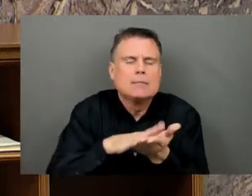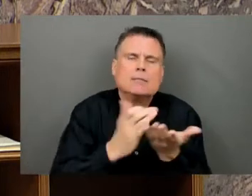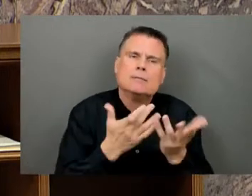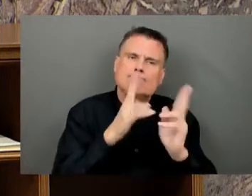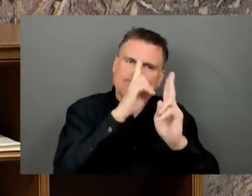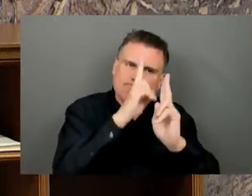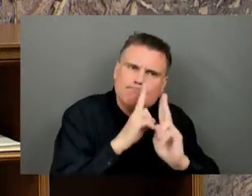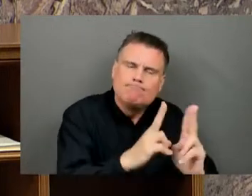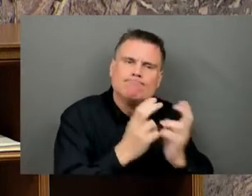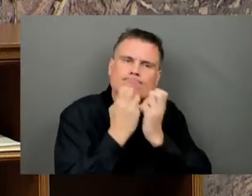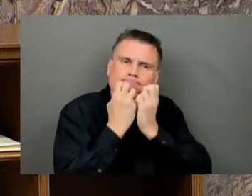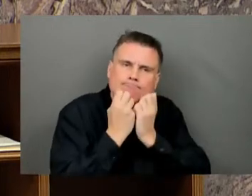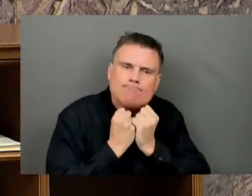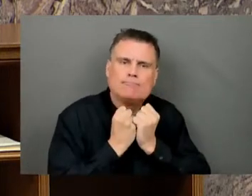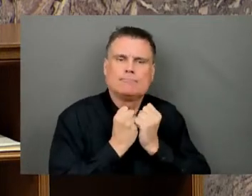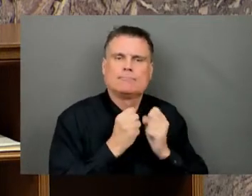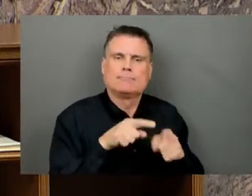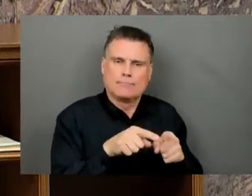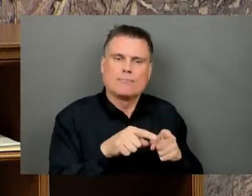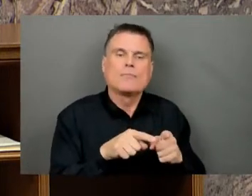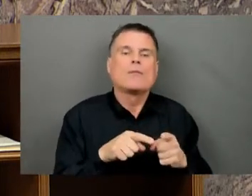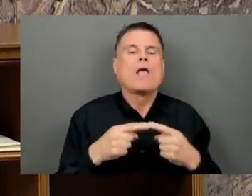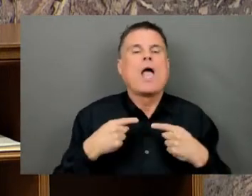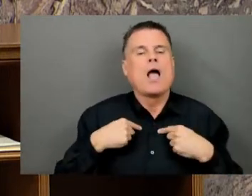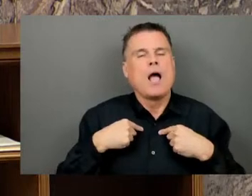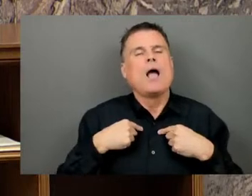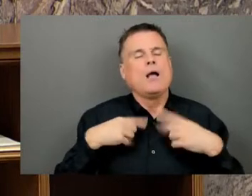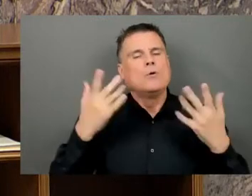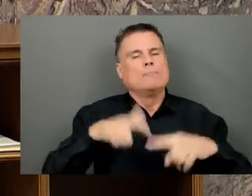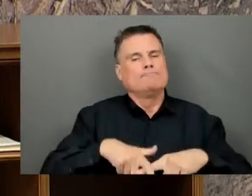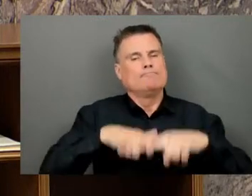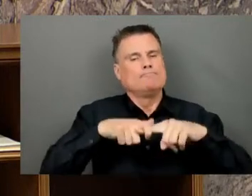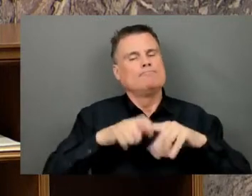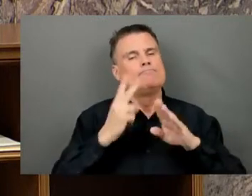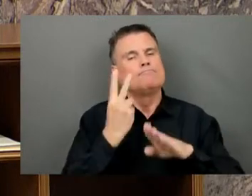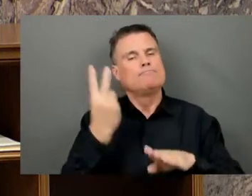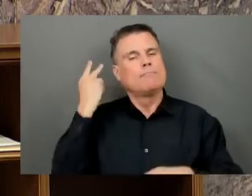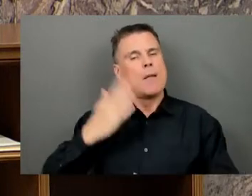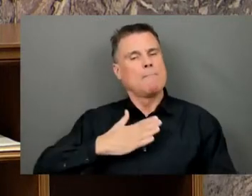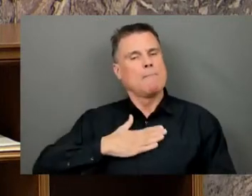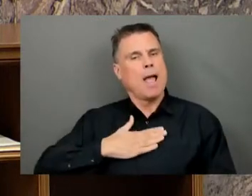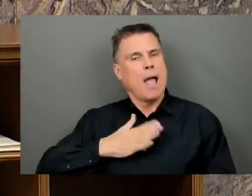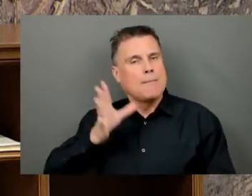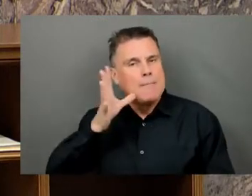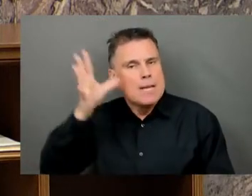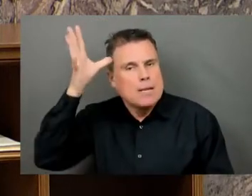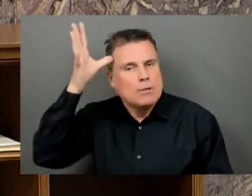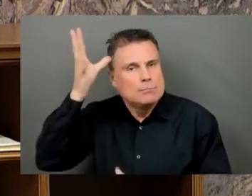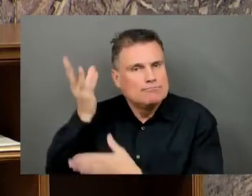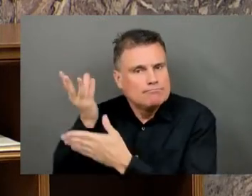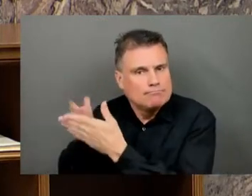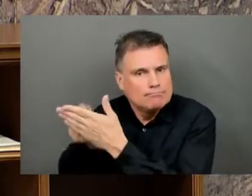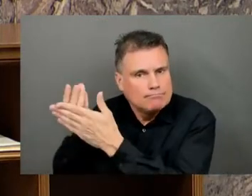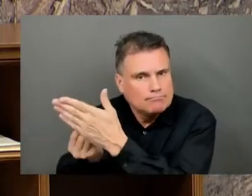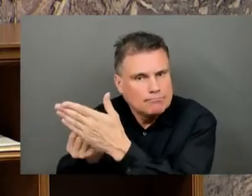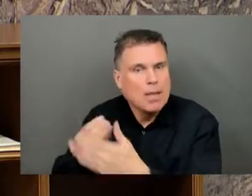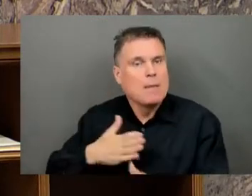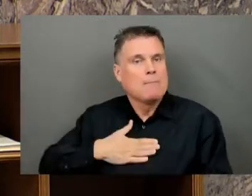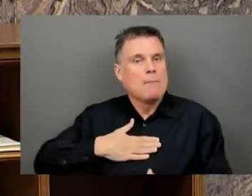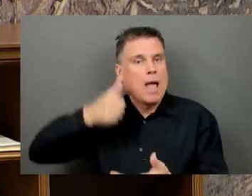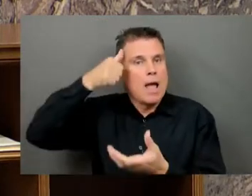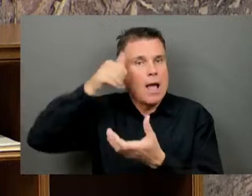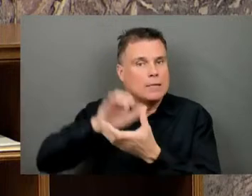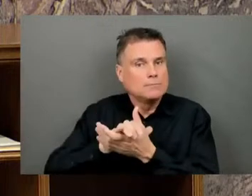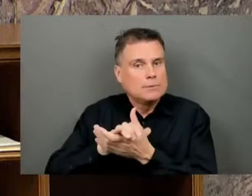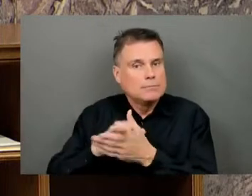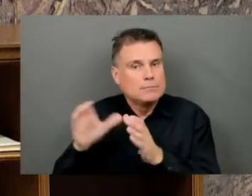parents, my very dear husband, and my only sister in the world. Reliving all the fond memories when we are all together